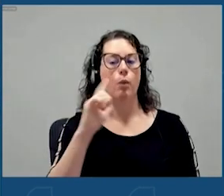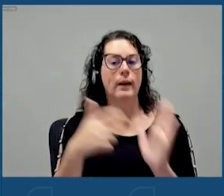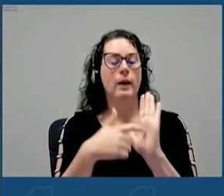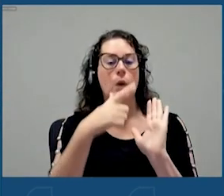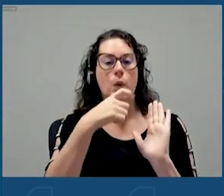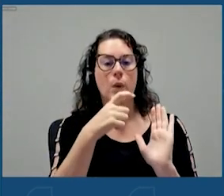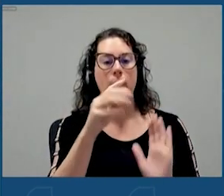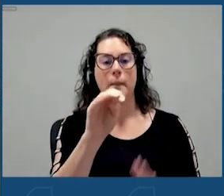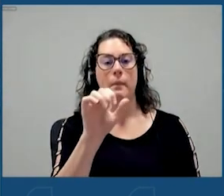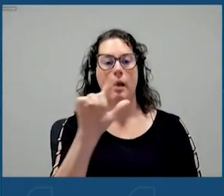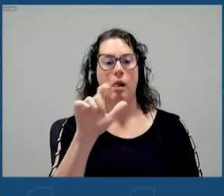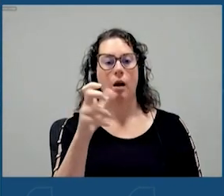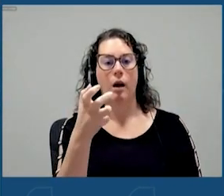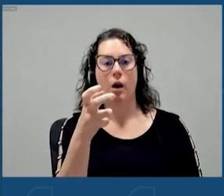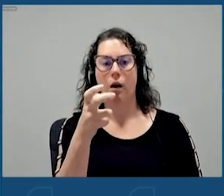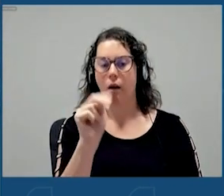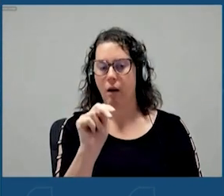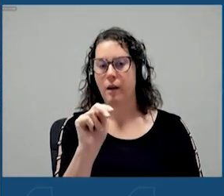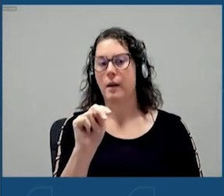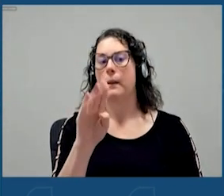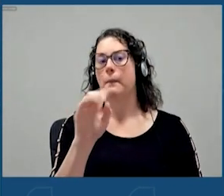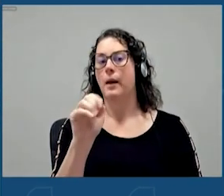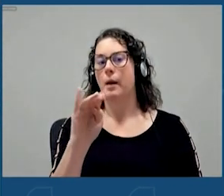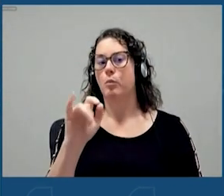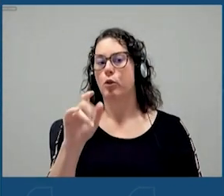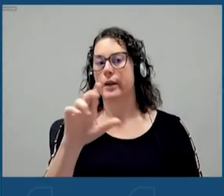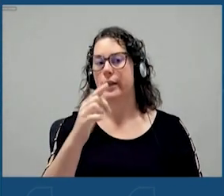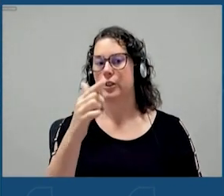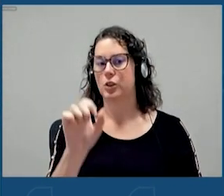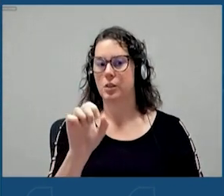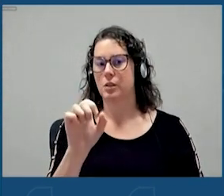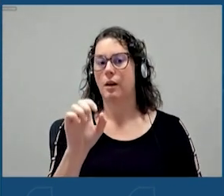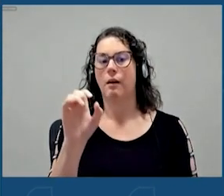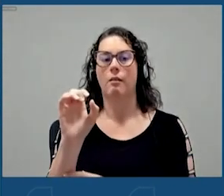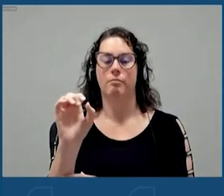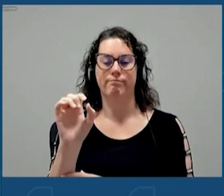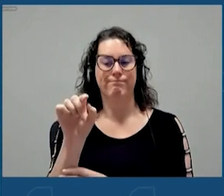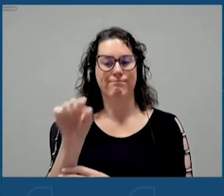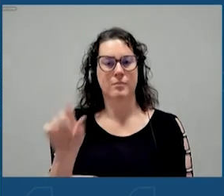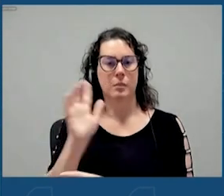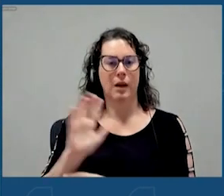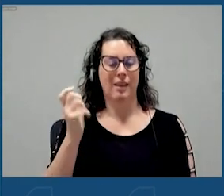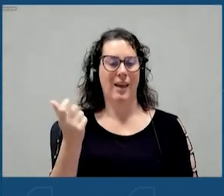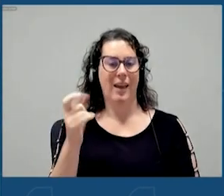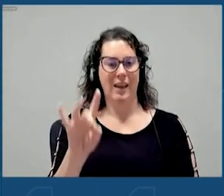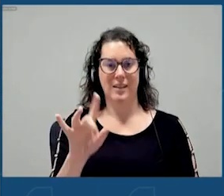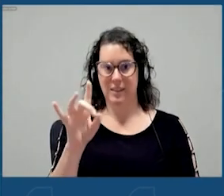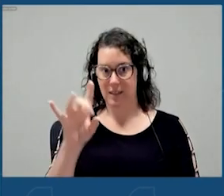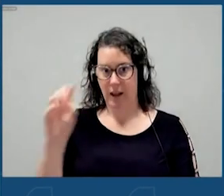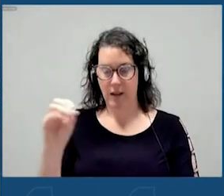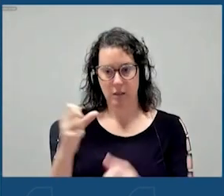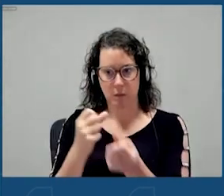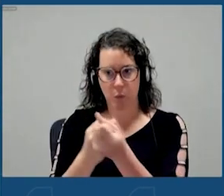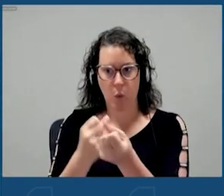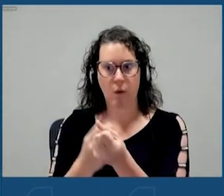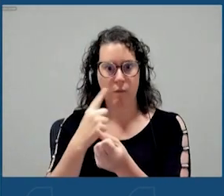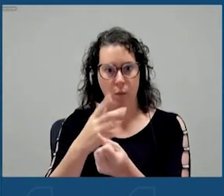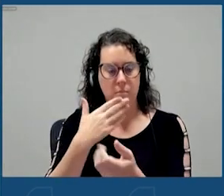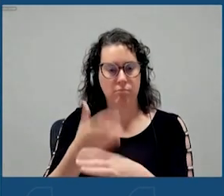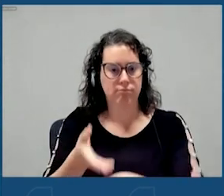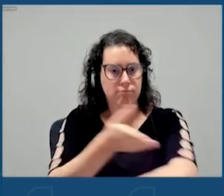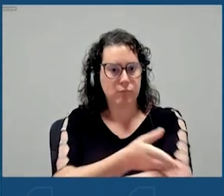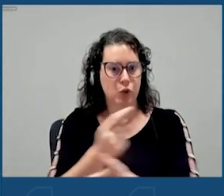Mahlon Bainbridge Folwell, who in the 1880s advocated for separate treatment for women and children. He was able